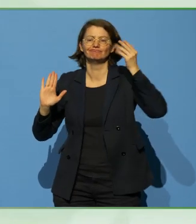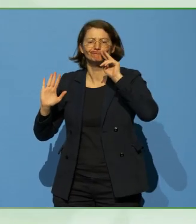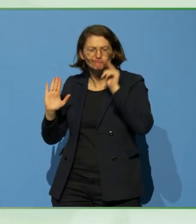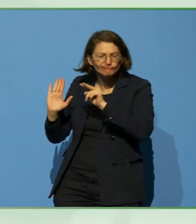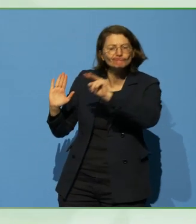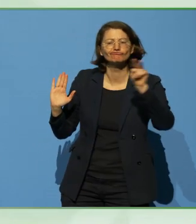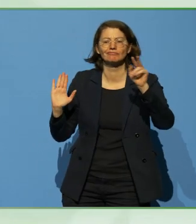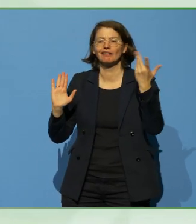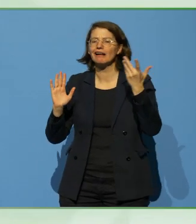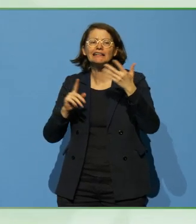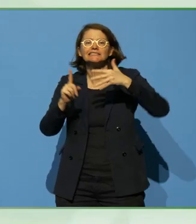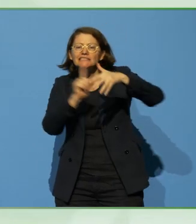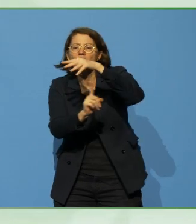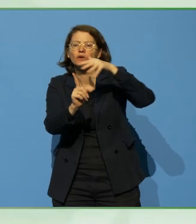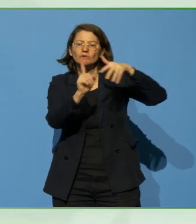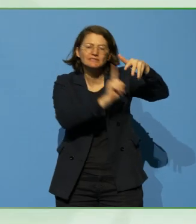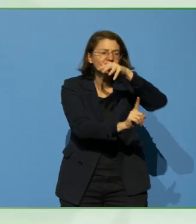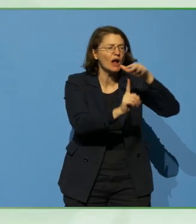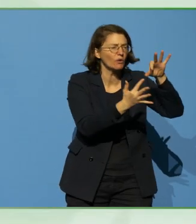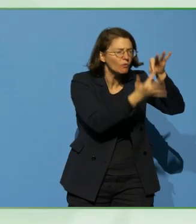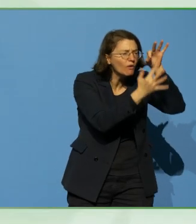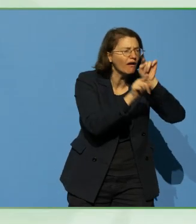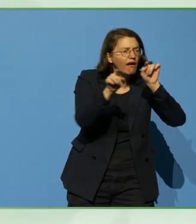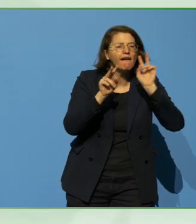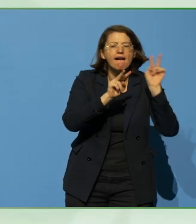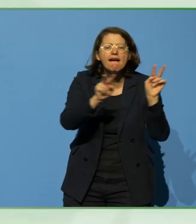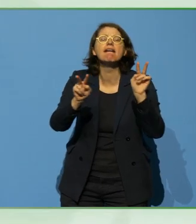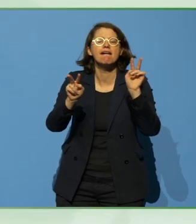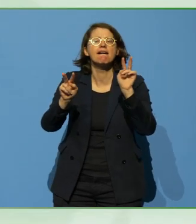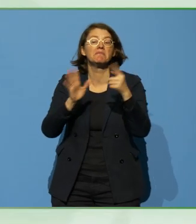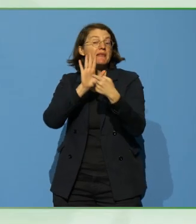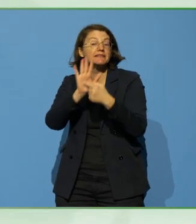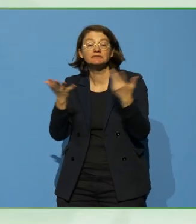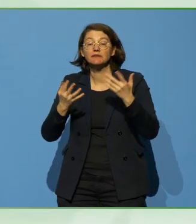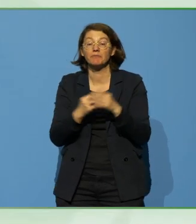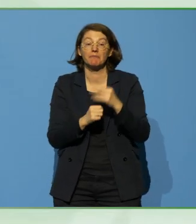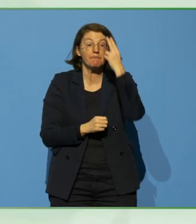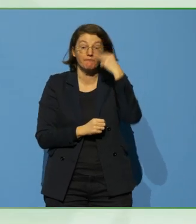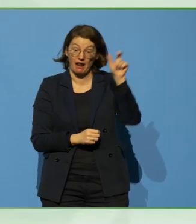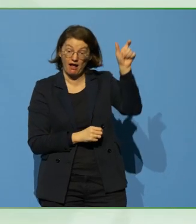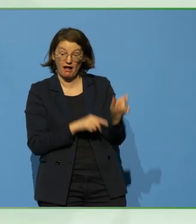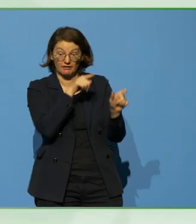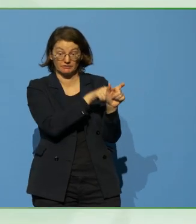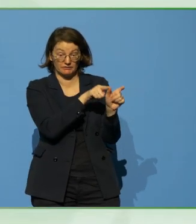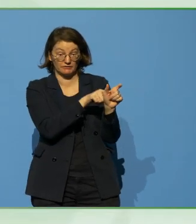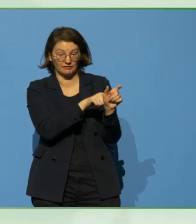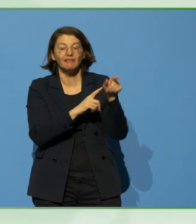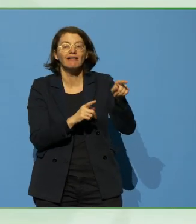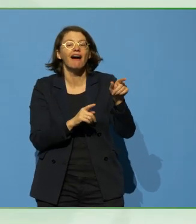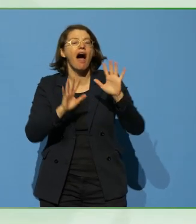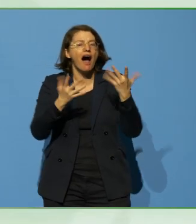very difficult if you're using a screen reader on your phone, because the phone tells you when it finds the QR code, but it doesn't tell you where it